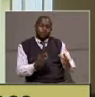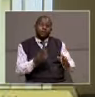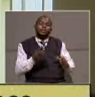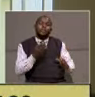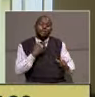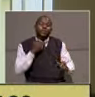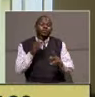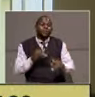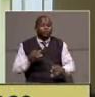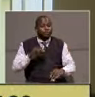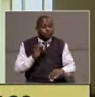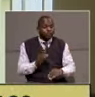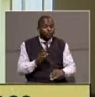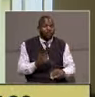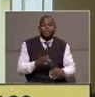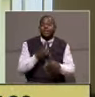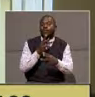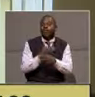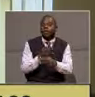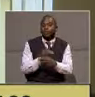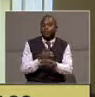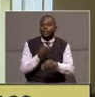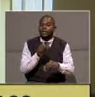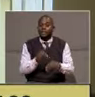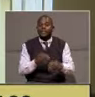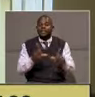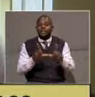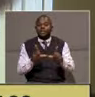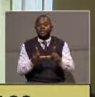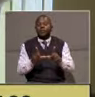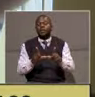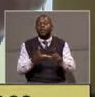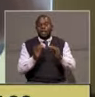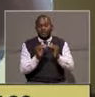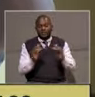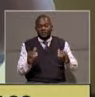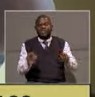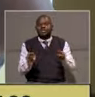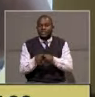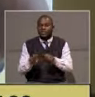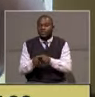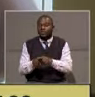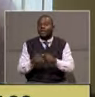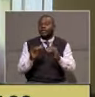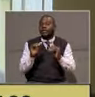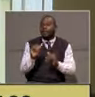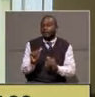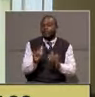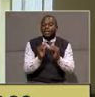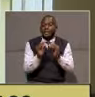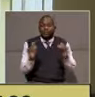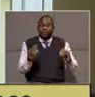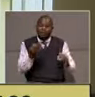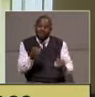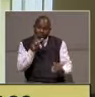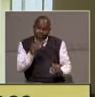mind. The mathematics that we do at this certificate level is the mathematics they do at A level. So somebody who is